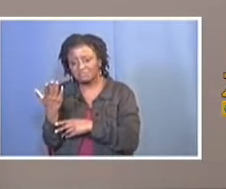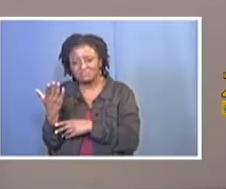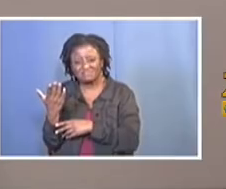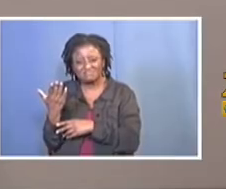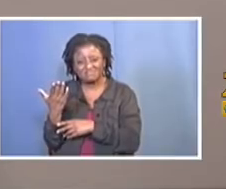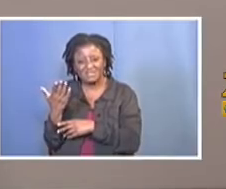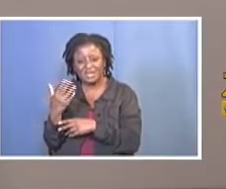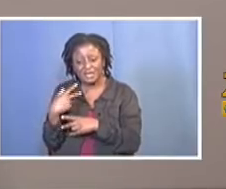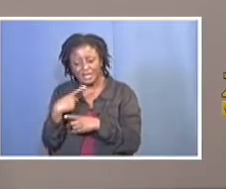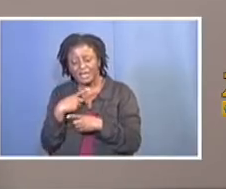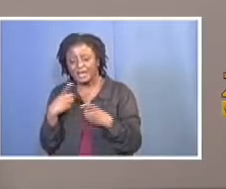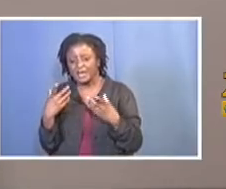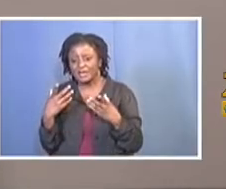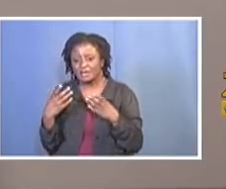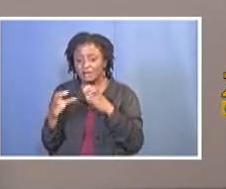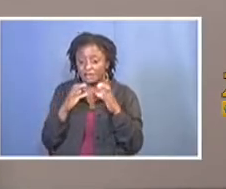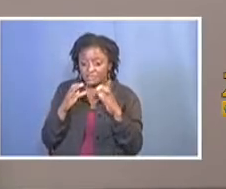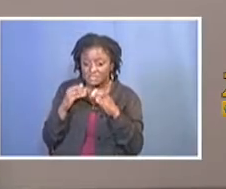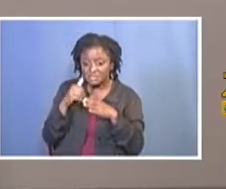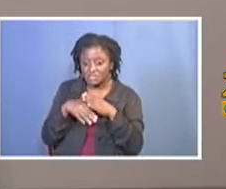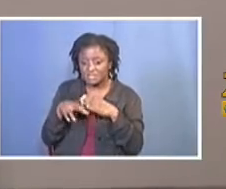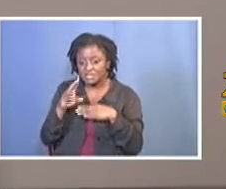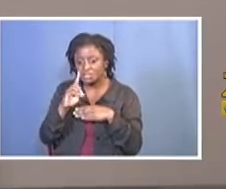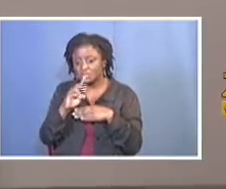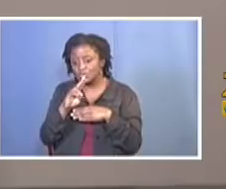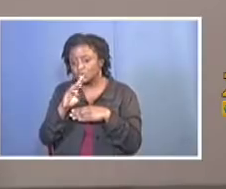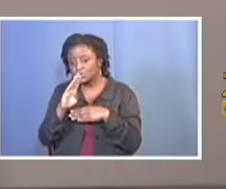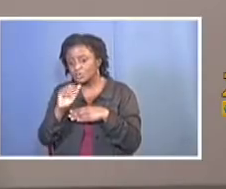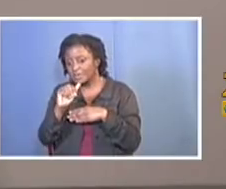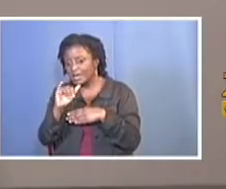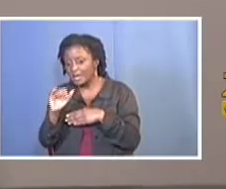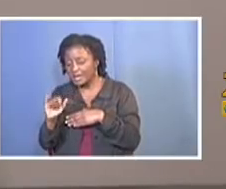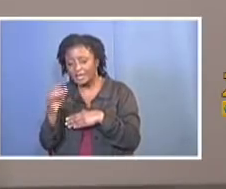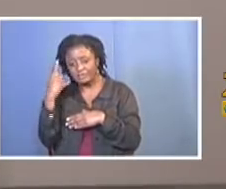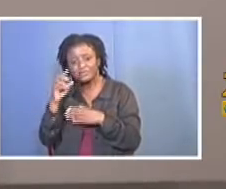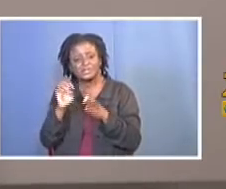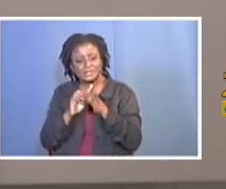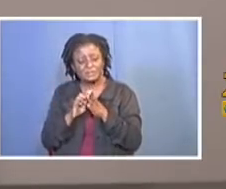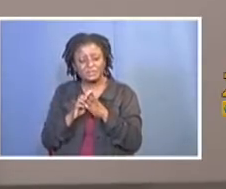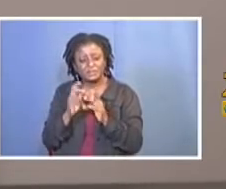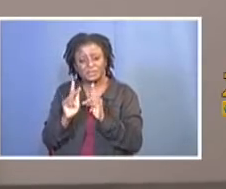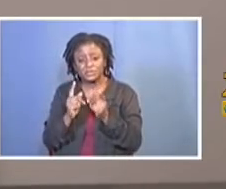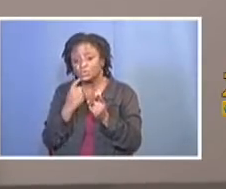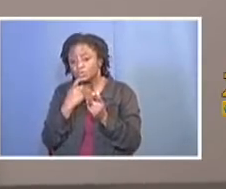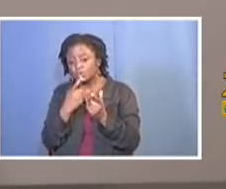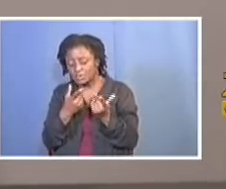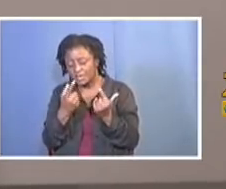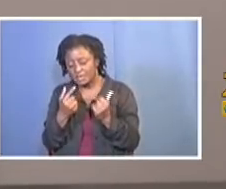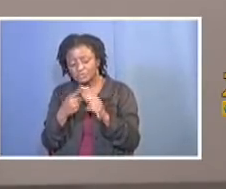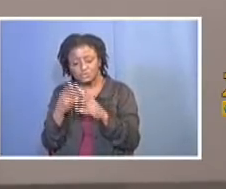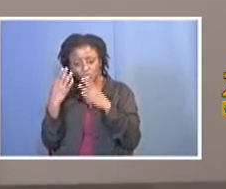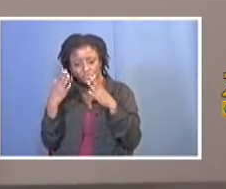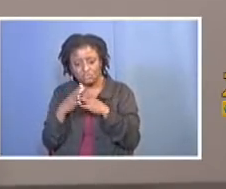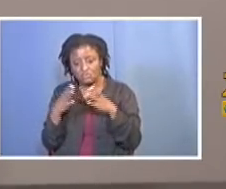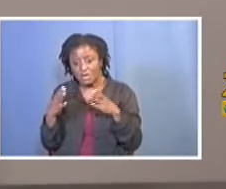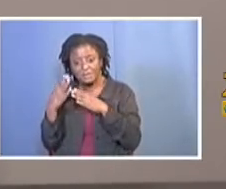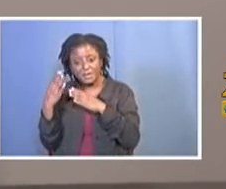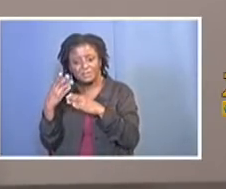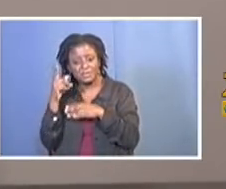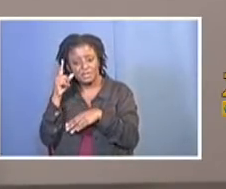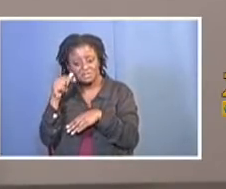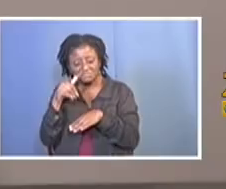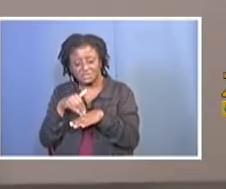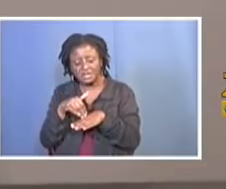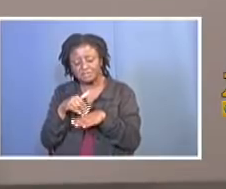I had a conversation in Dubai, for example. A person who even came to Grand Bahama and looked at projects,